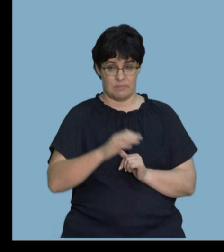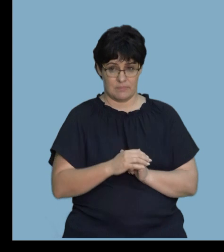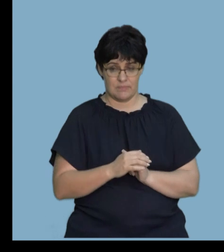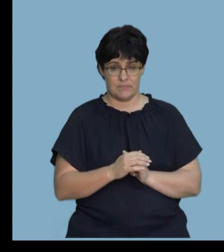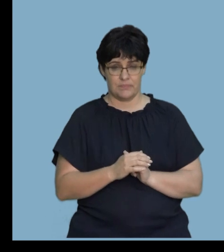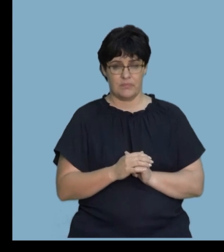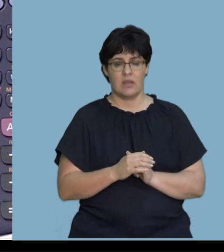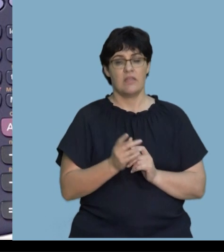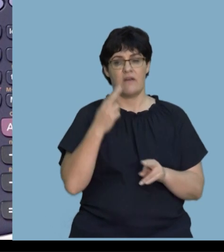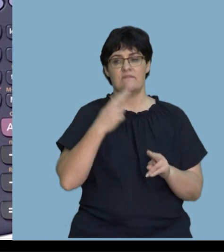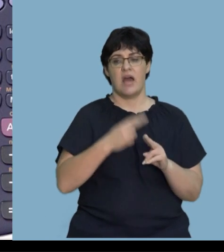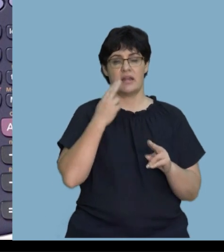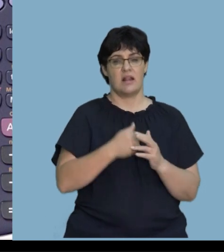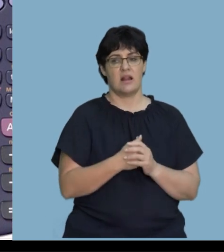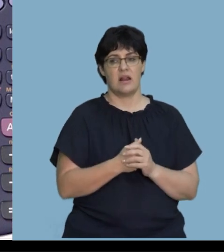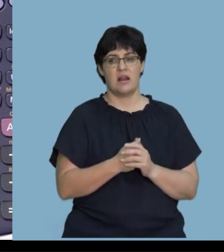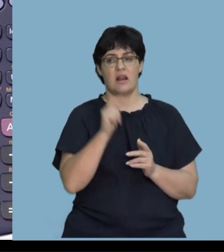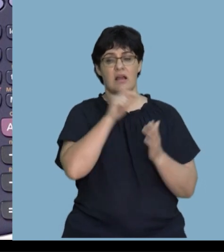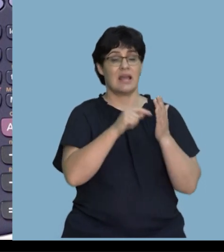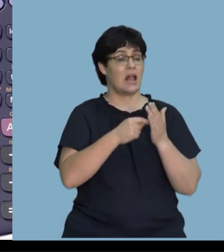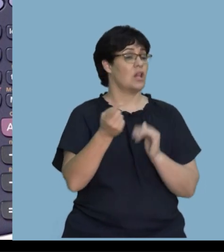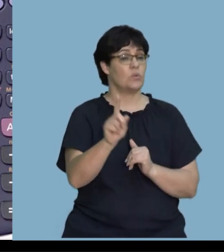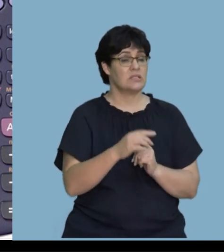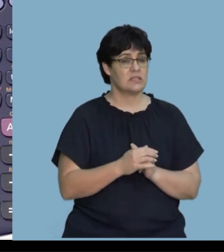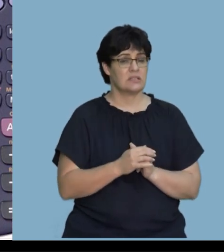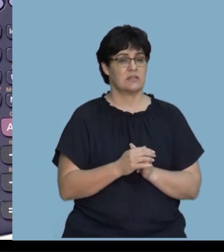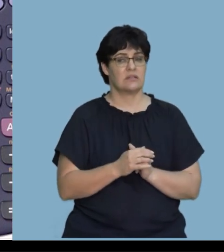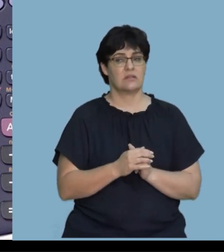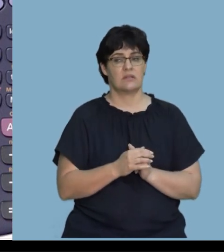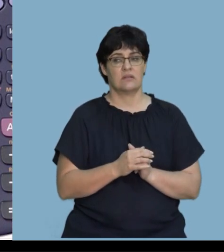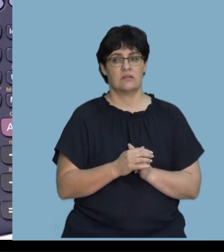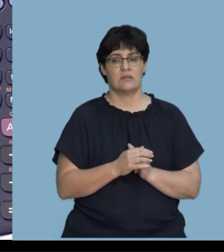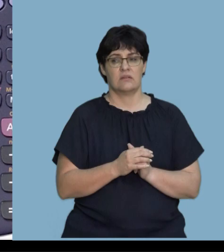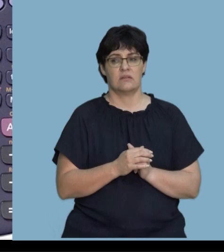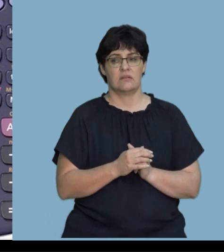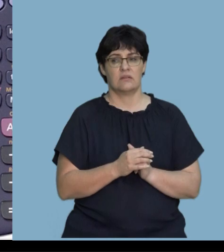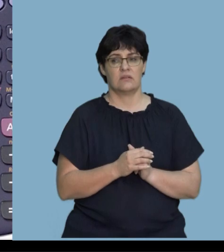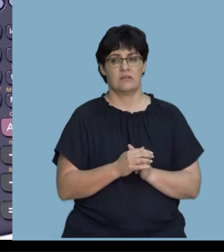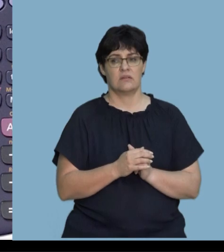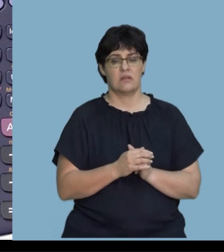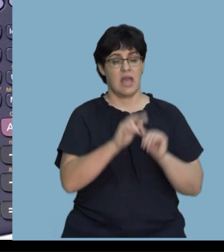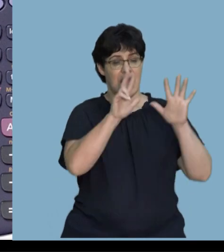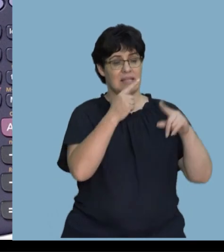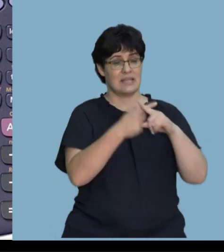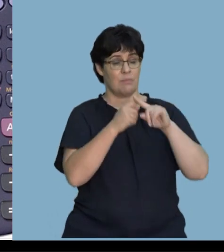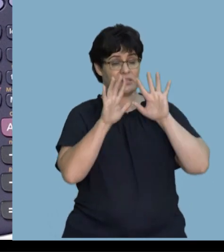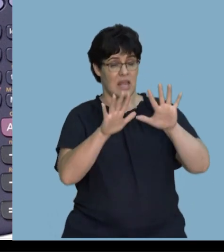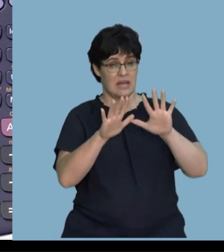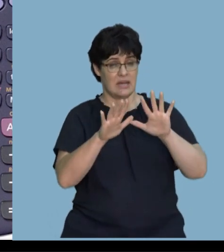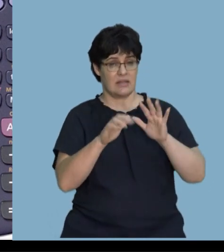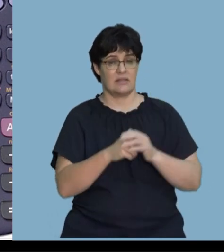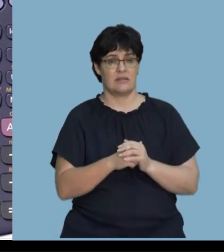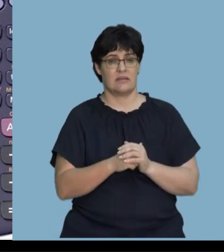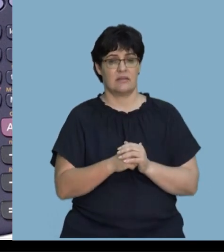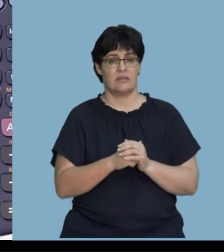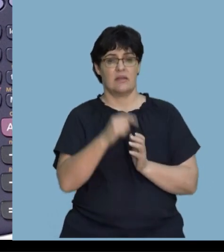the final calculation yields, what do we have here? 8 times 10, exponent